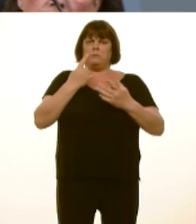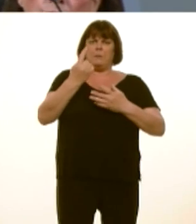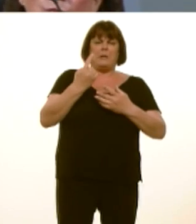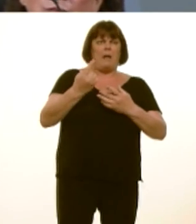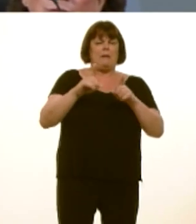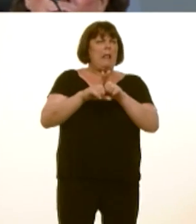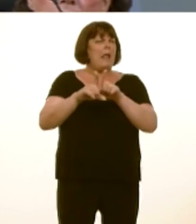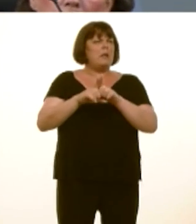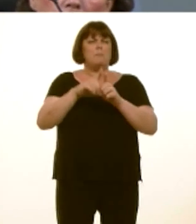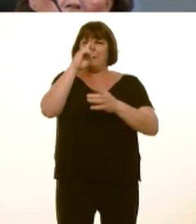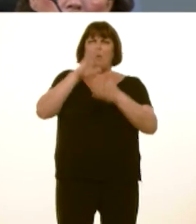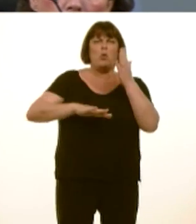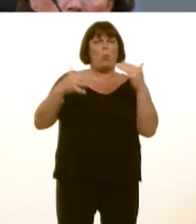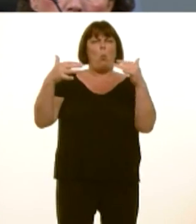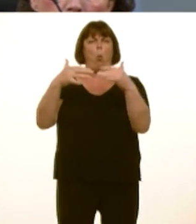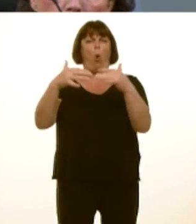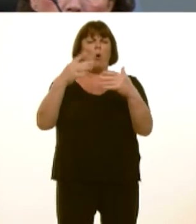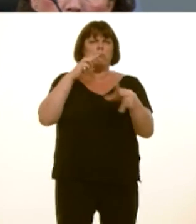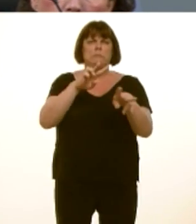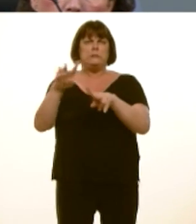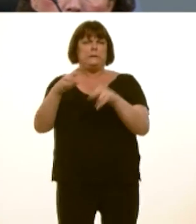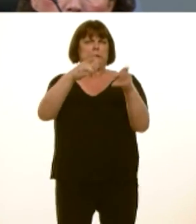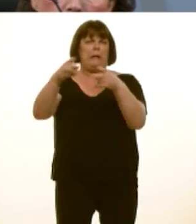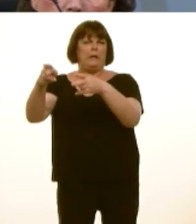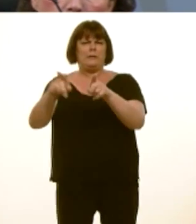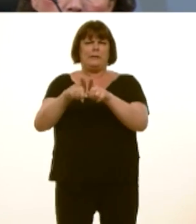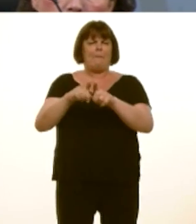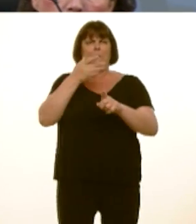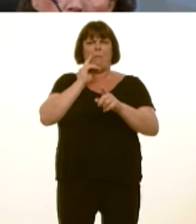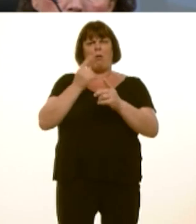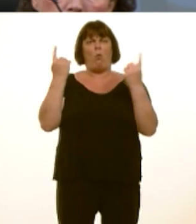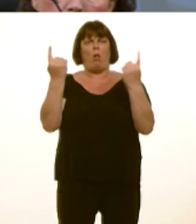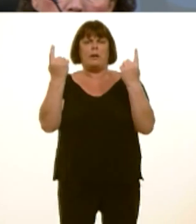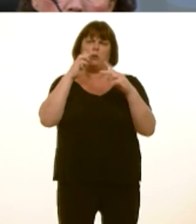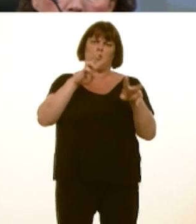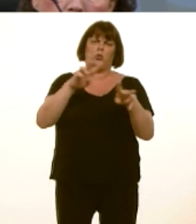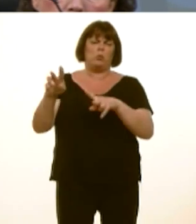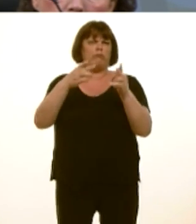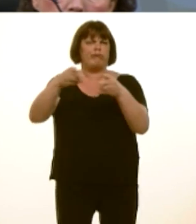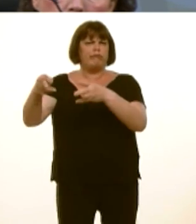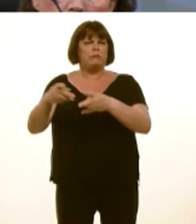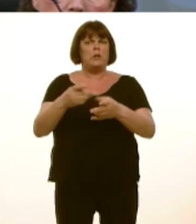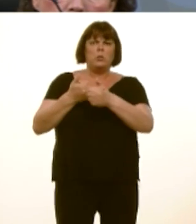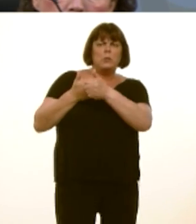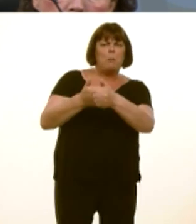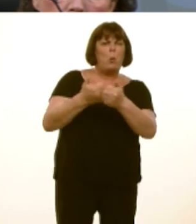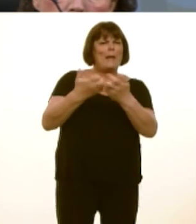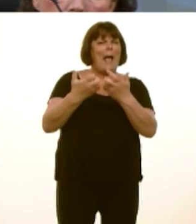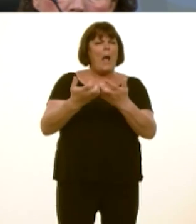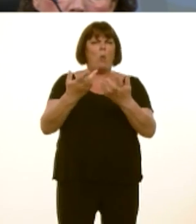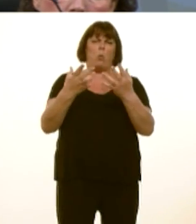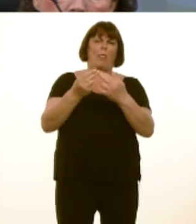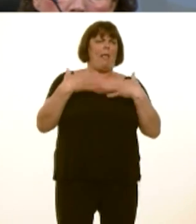zone, so that the support that maybe some of the sponsored bodies that the Welsh Government support here in Wales, such as the Health Service and in particular